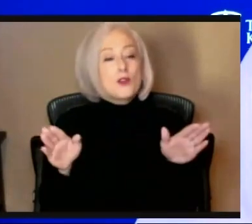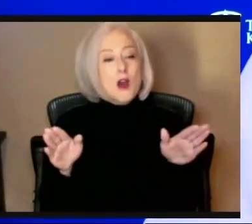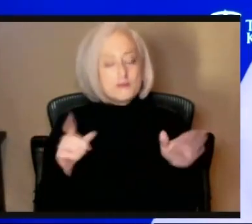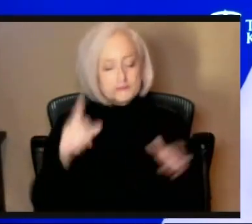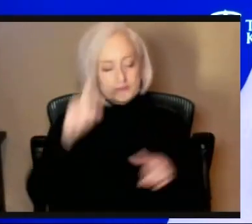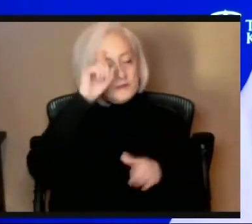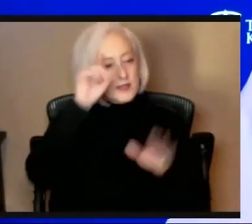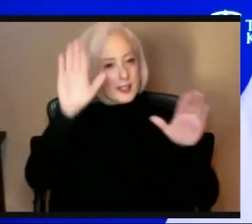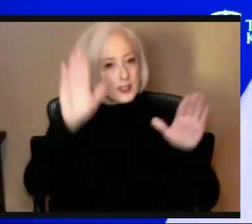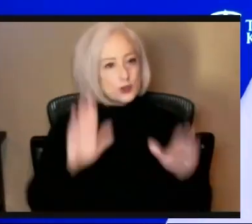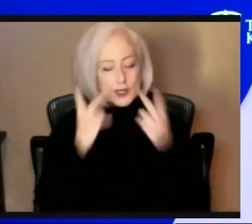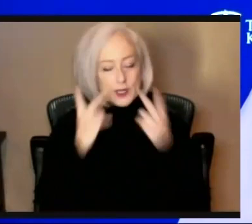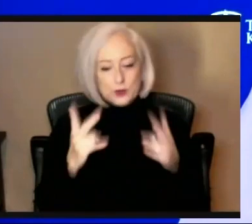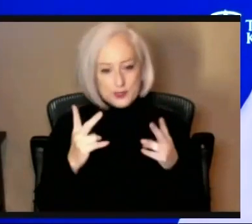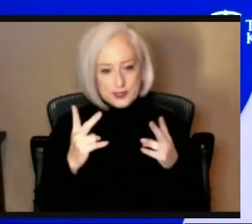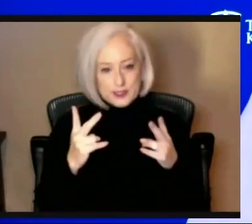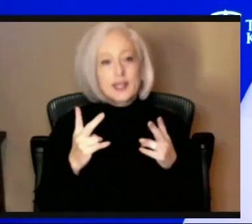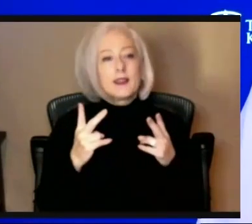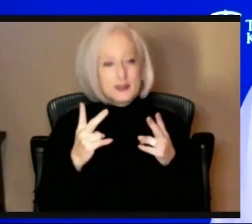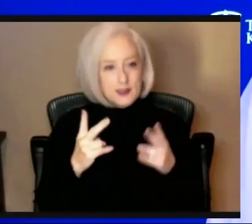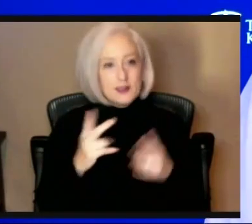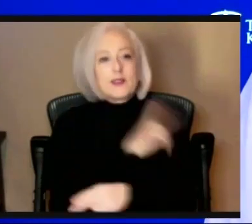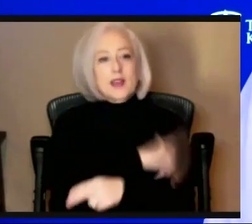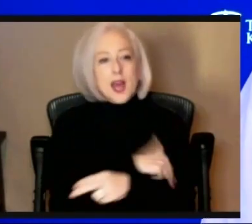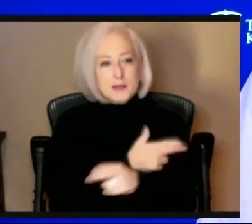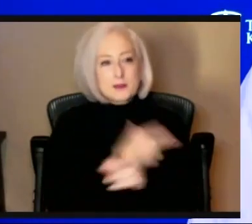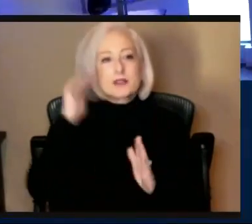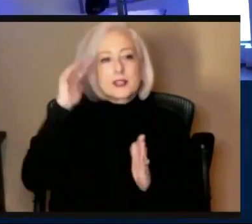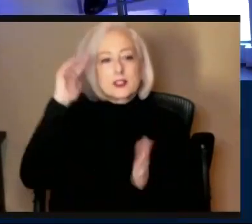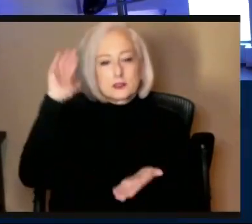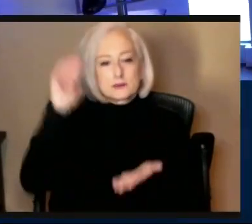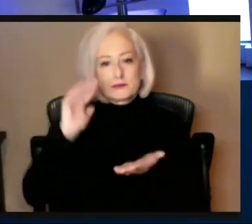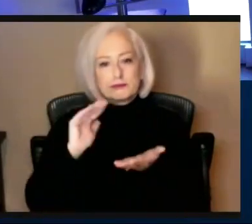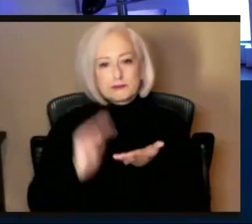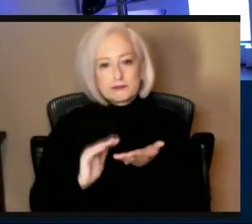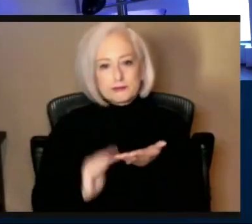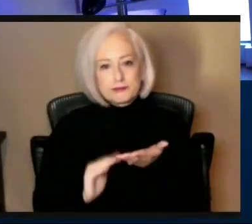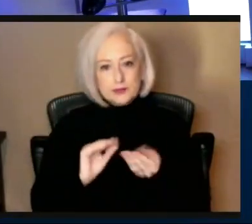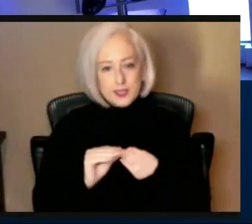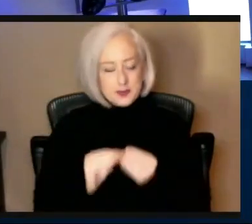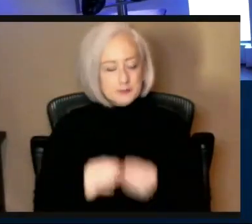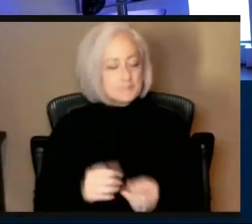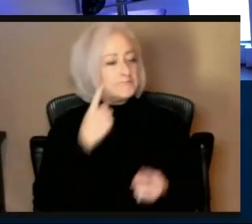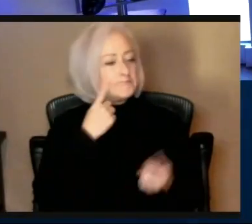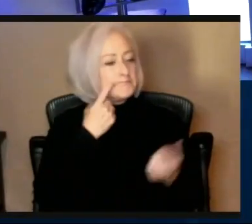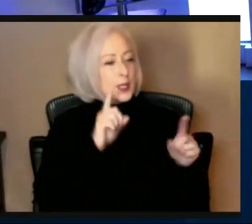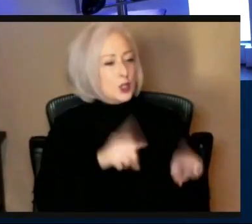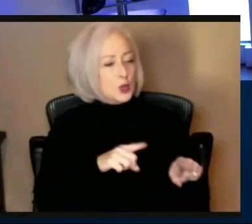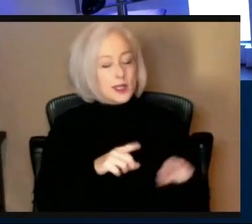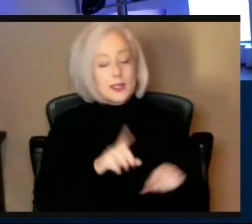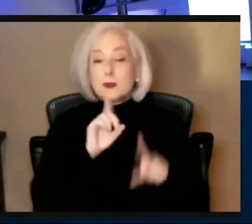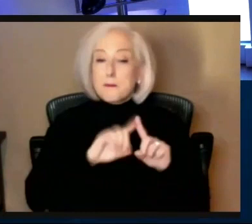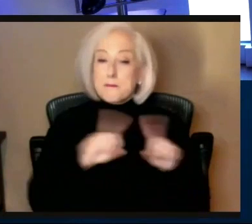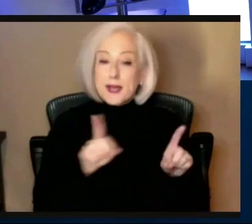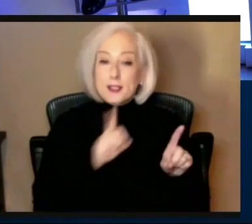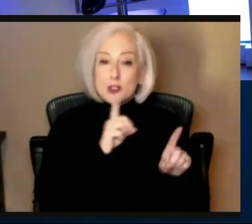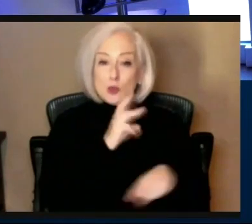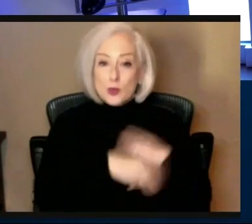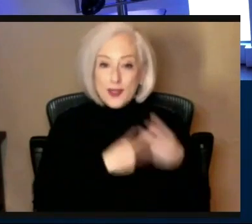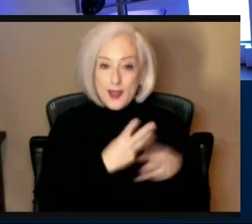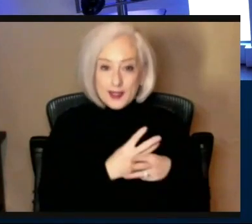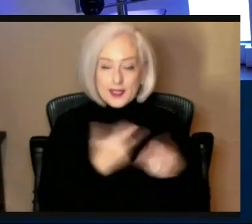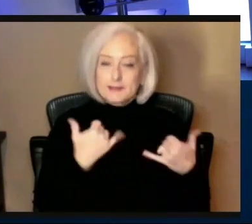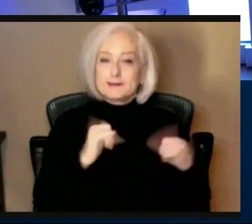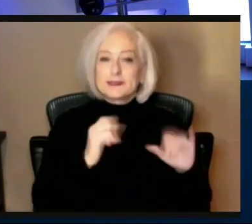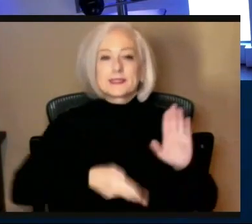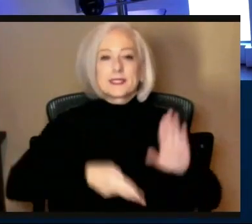to see the trend of hospitalizations decreasing. Okay, I agree. We have to remember, though, that the reality is we're still high relative